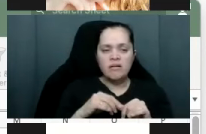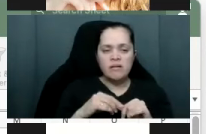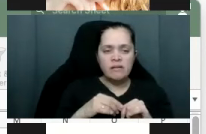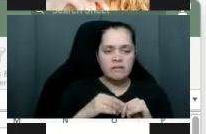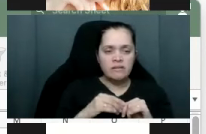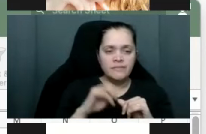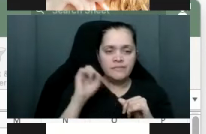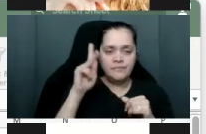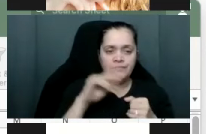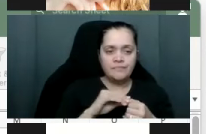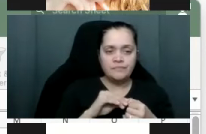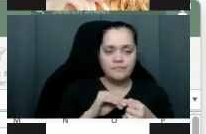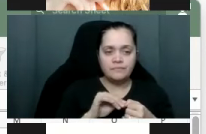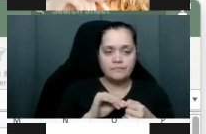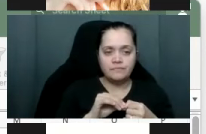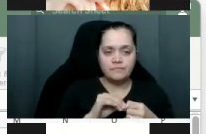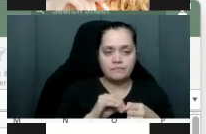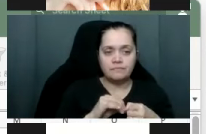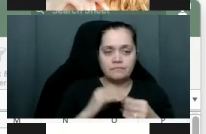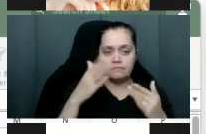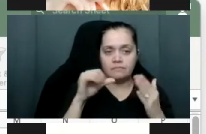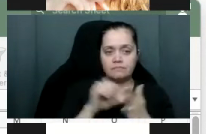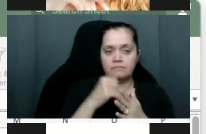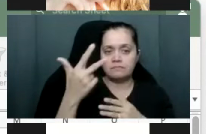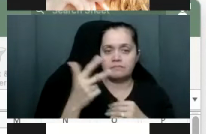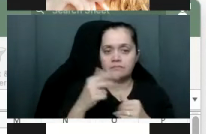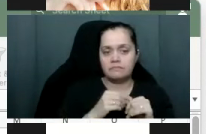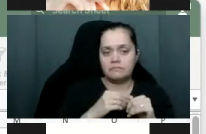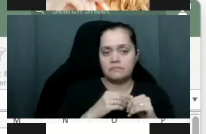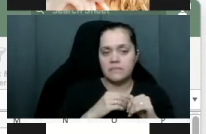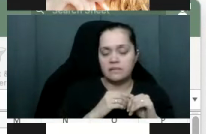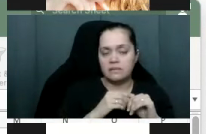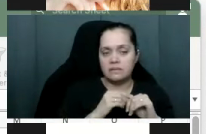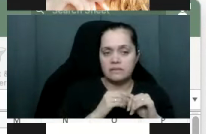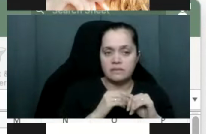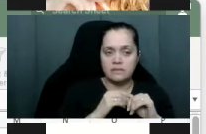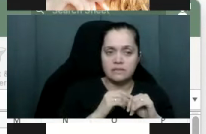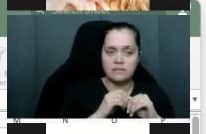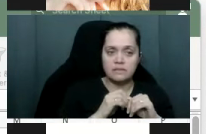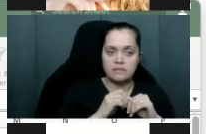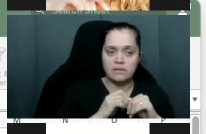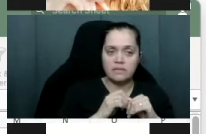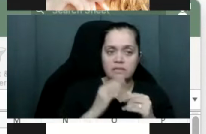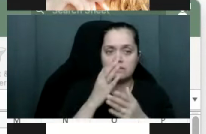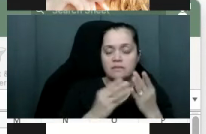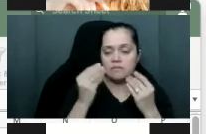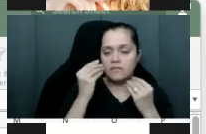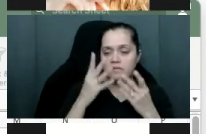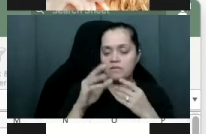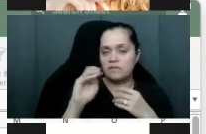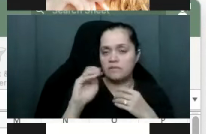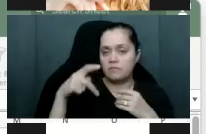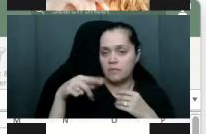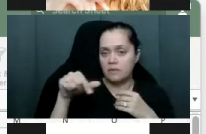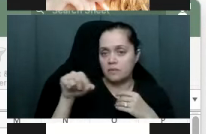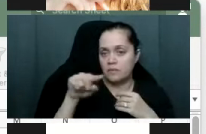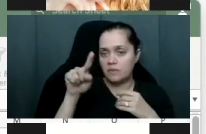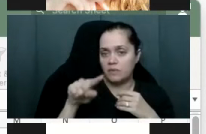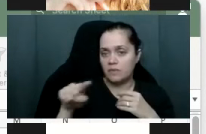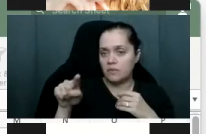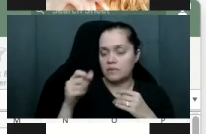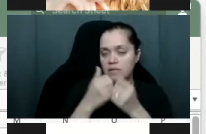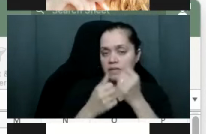All right, so on to page 3 in the syllabus. So some details are here. Map quiz format. Each